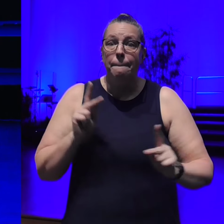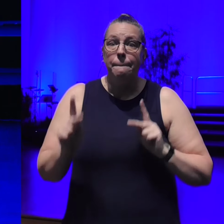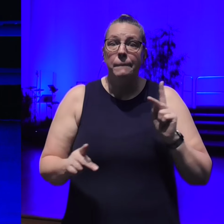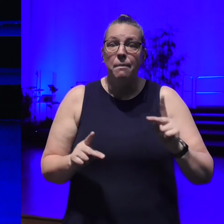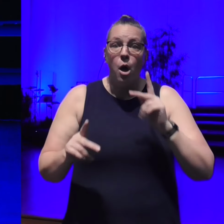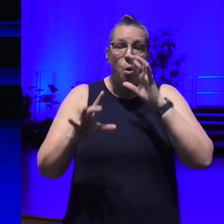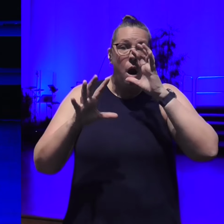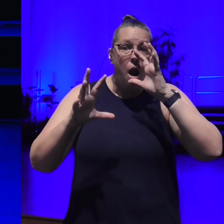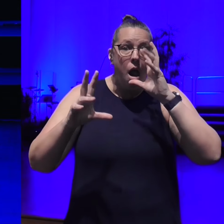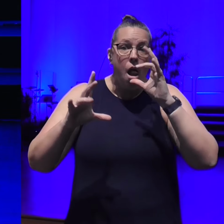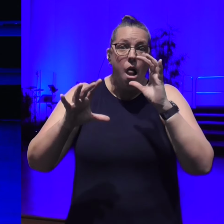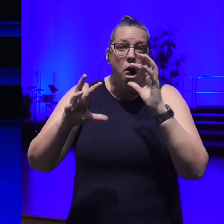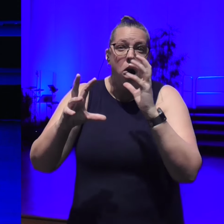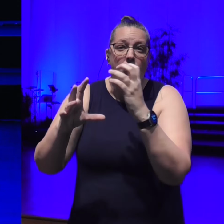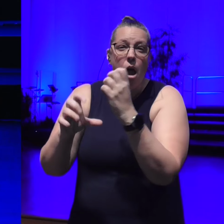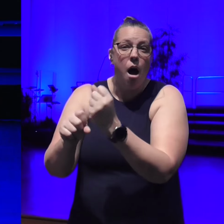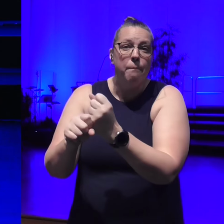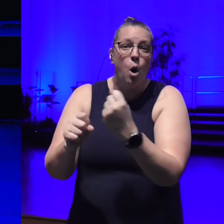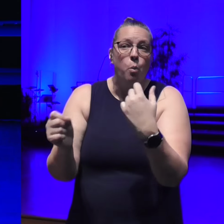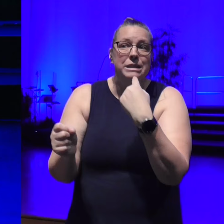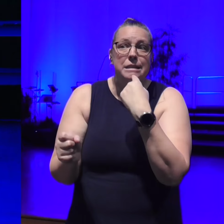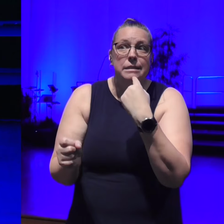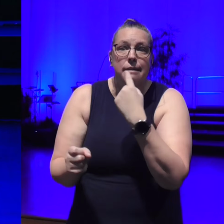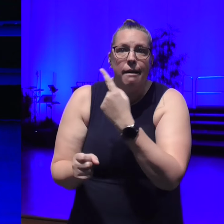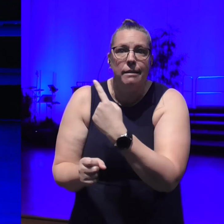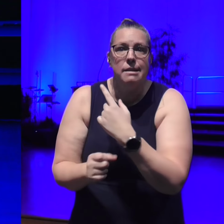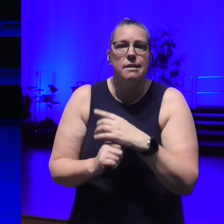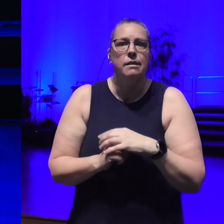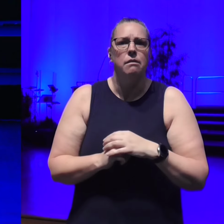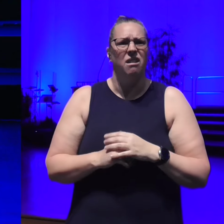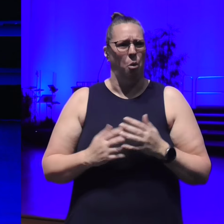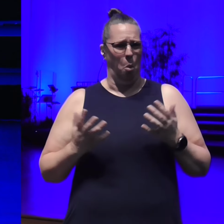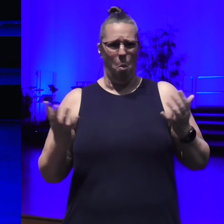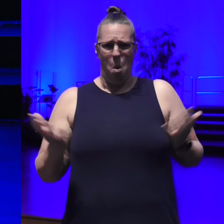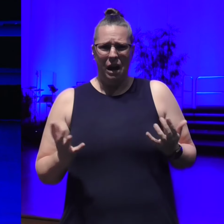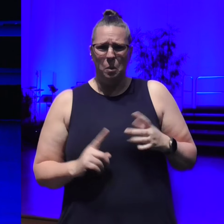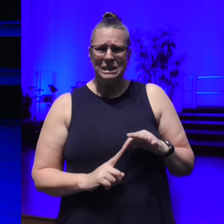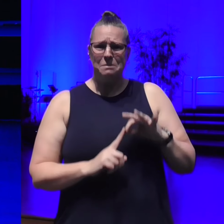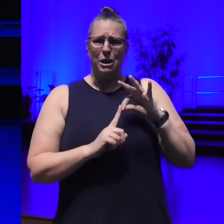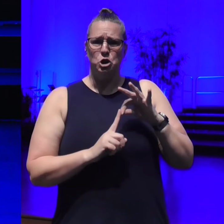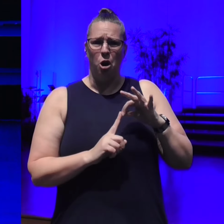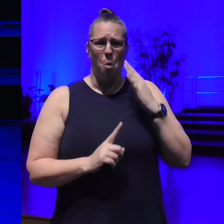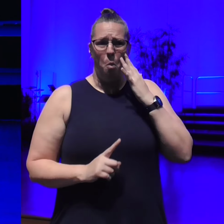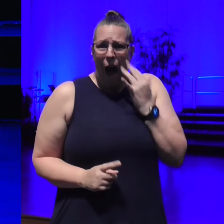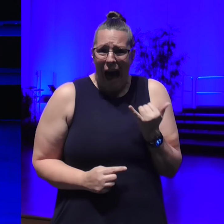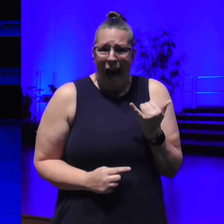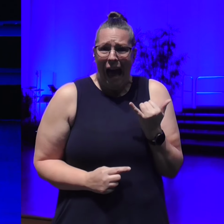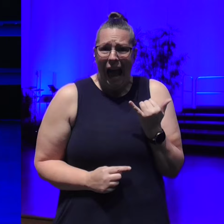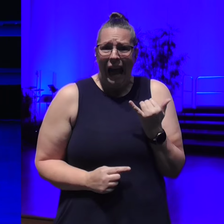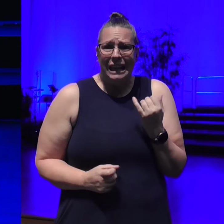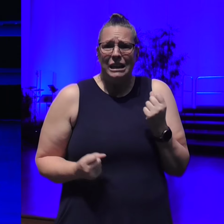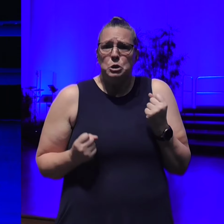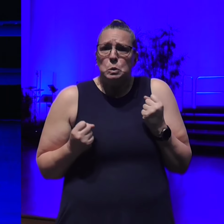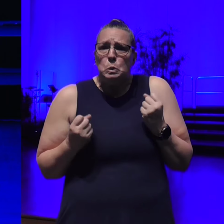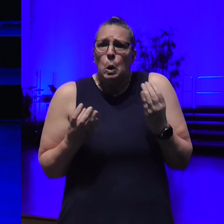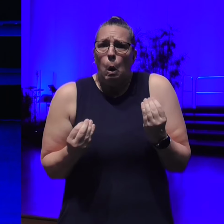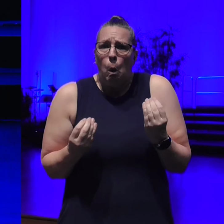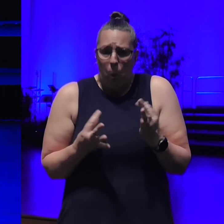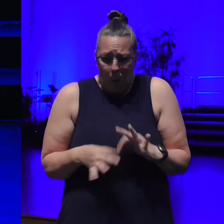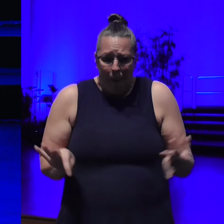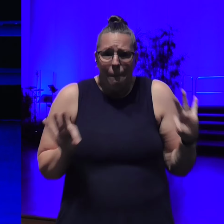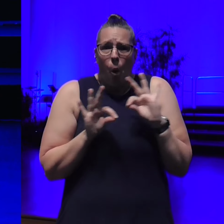captivated by this message. What was special about it? How come it has had such an